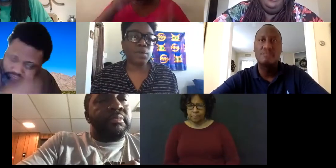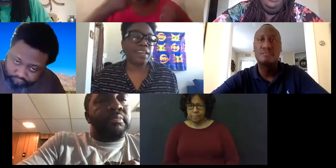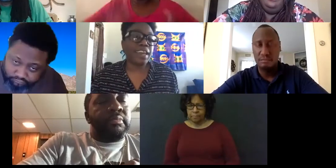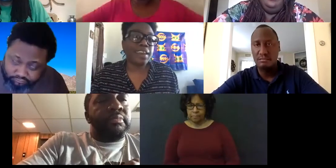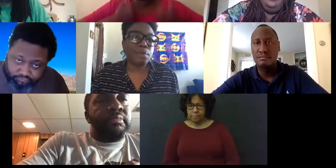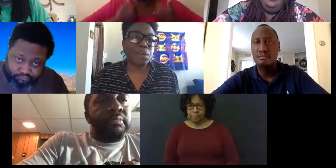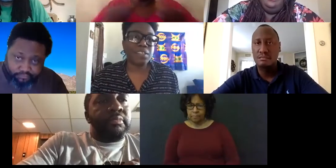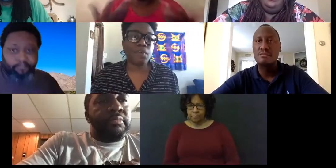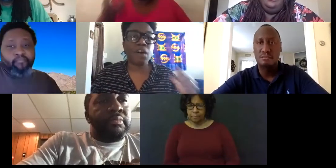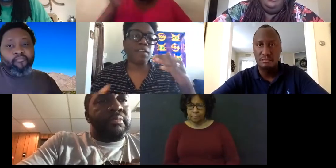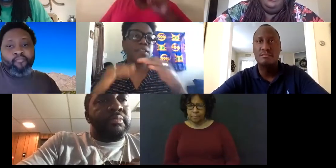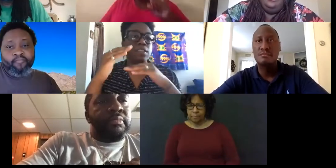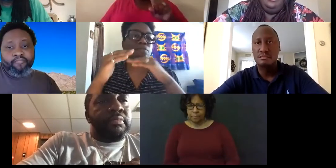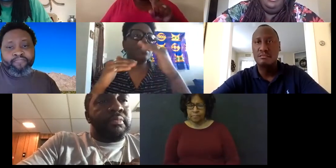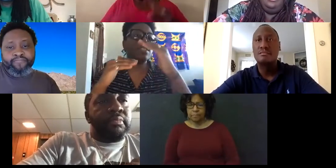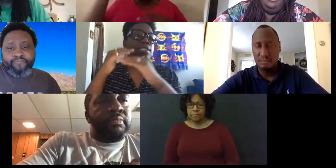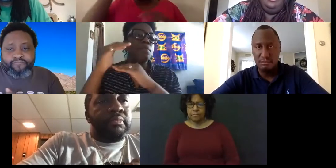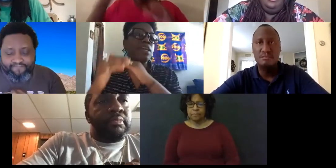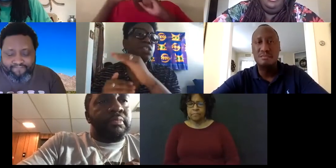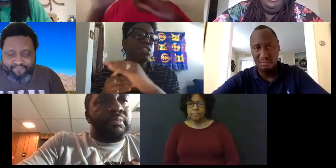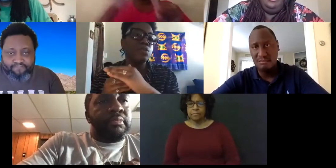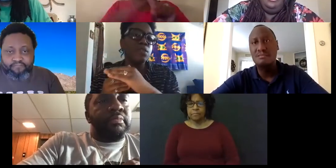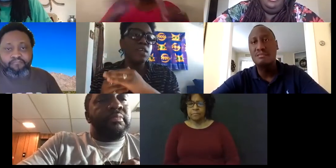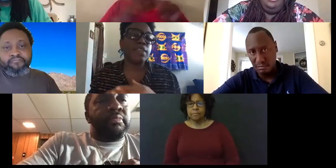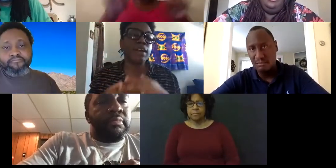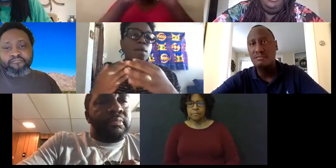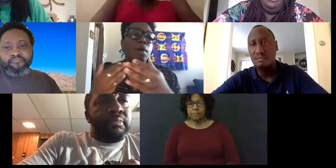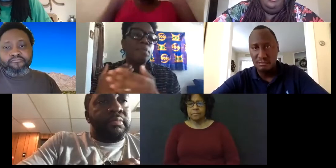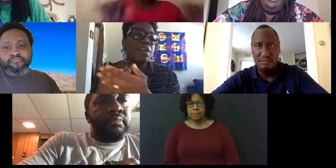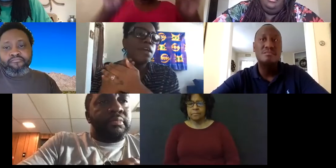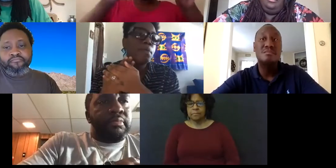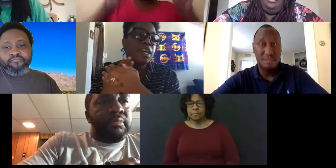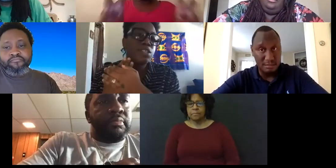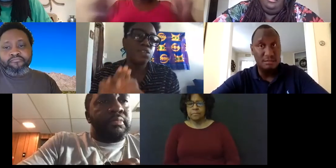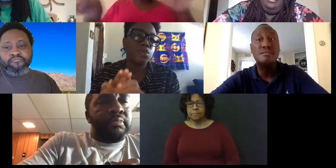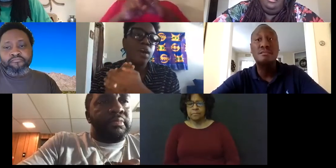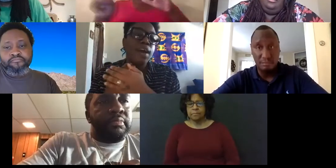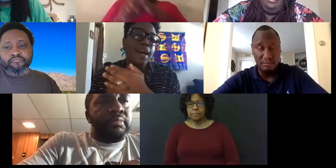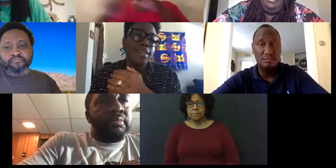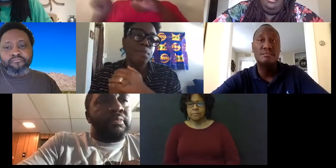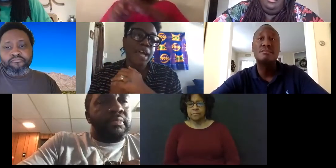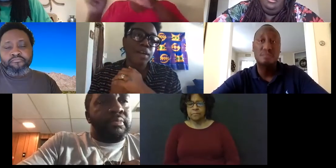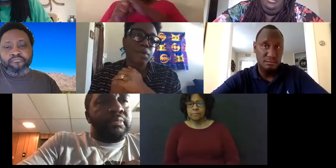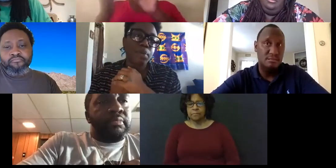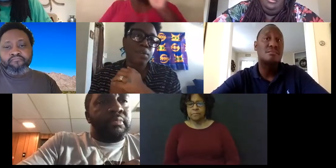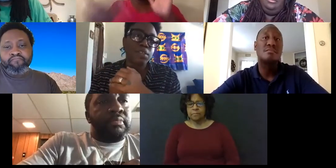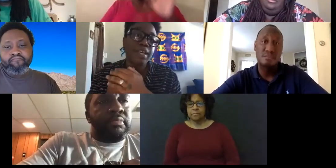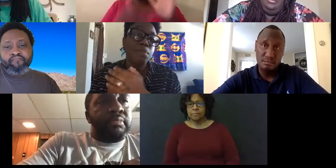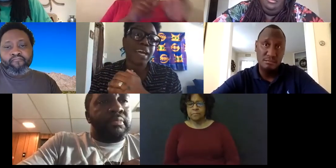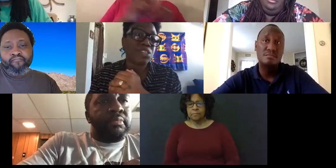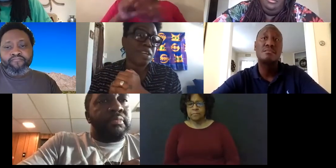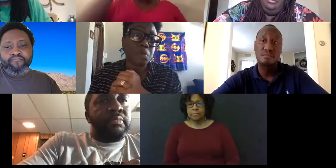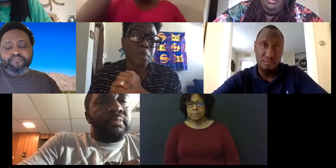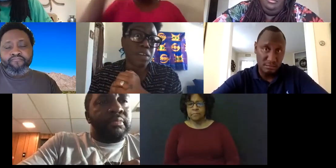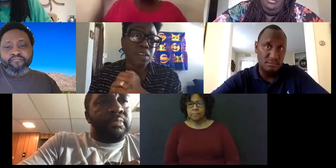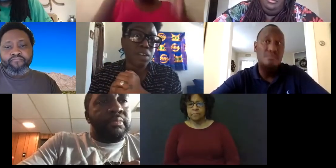you know, and can't because of all of the different systemic issues that come up, hit up against you as a Black queer person, as a